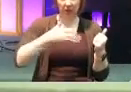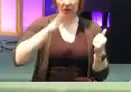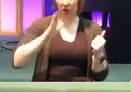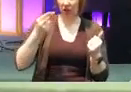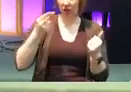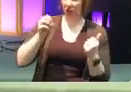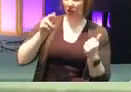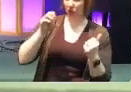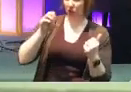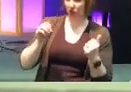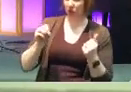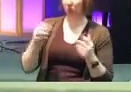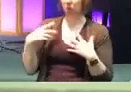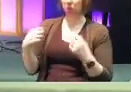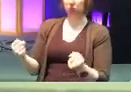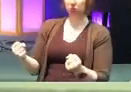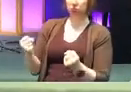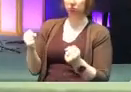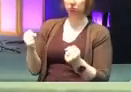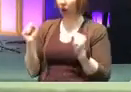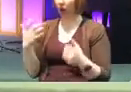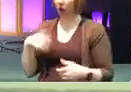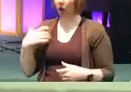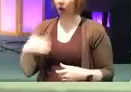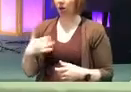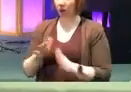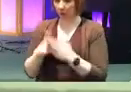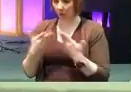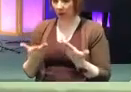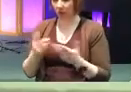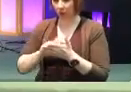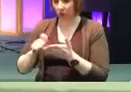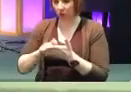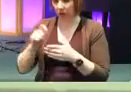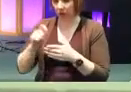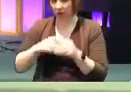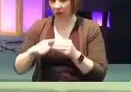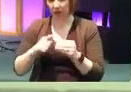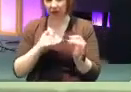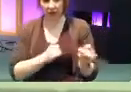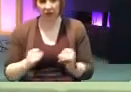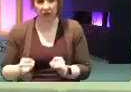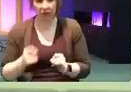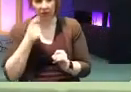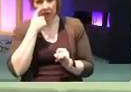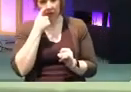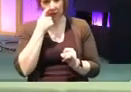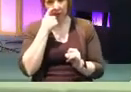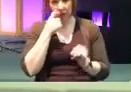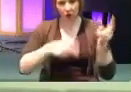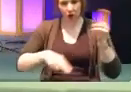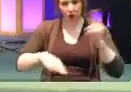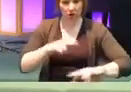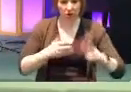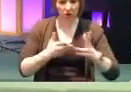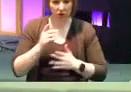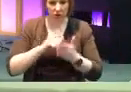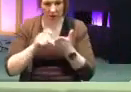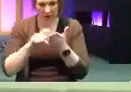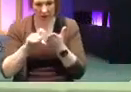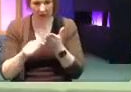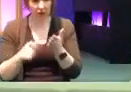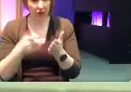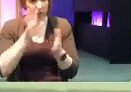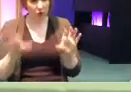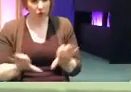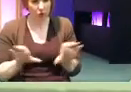heroes. Look at their bravery. Look at their courage. That books are written about these individuals, looking through their diaries and saying, man, God was doing some